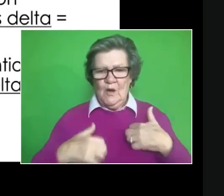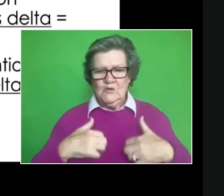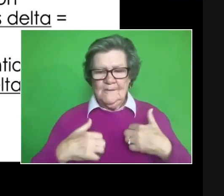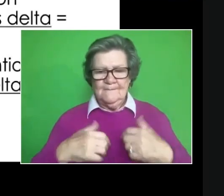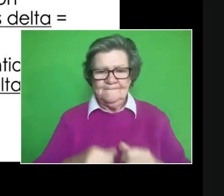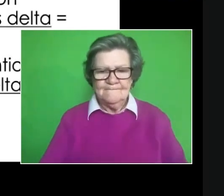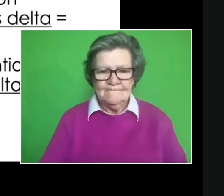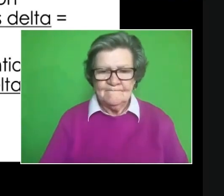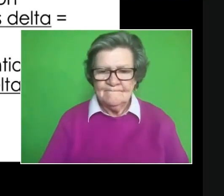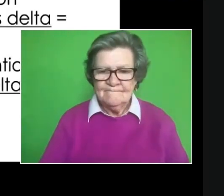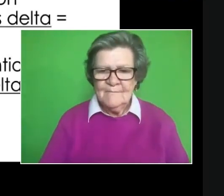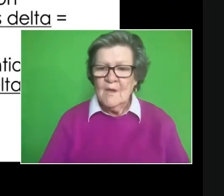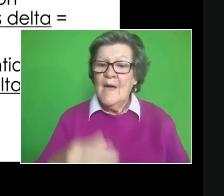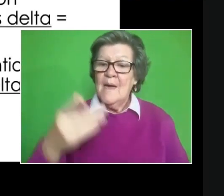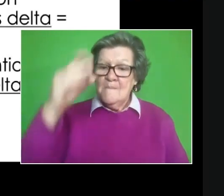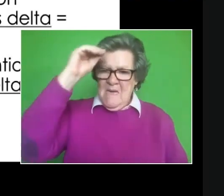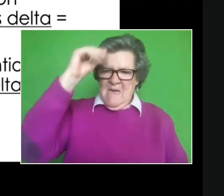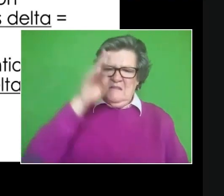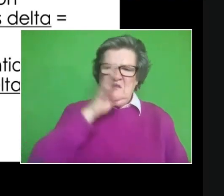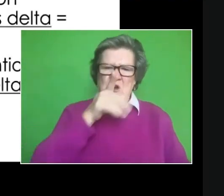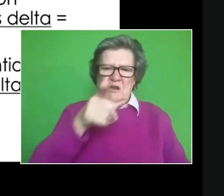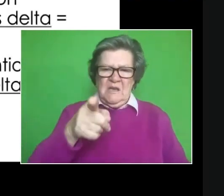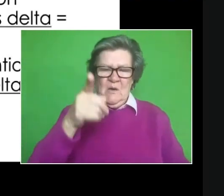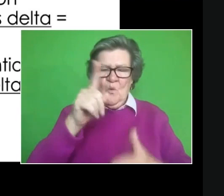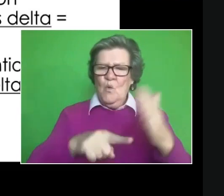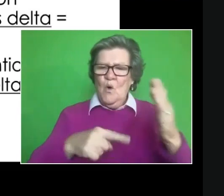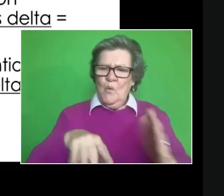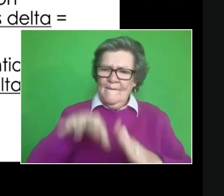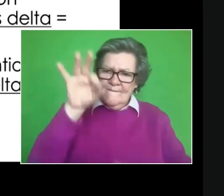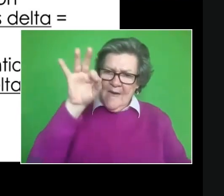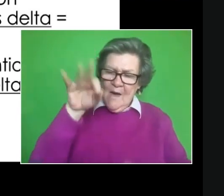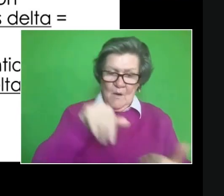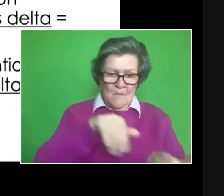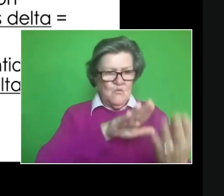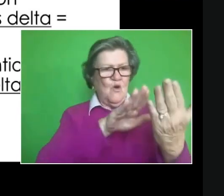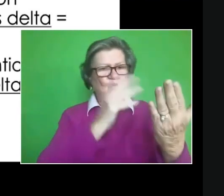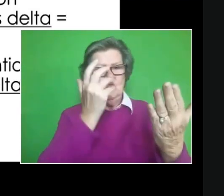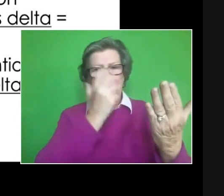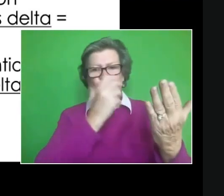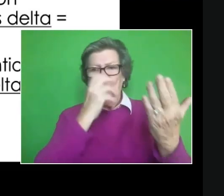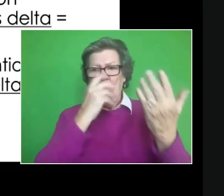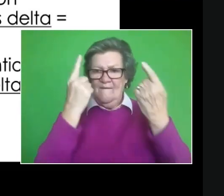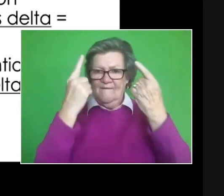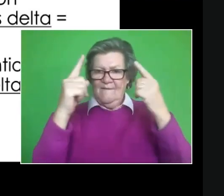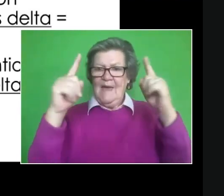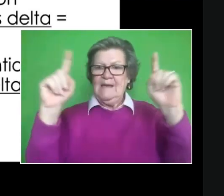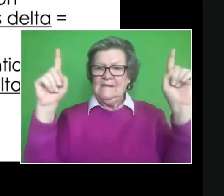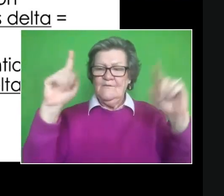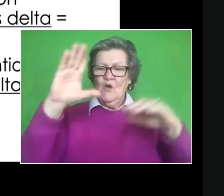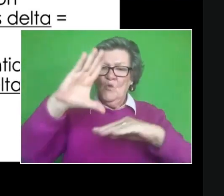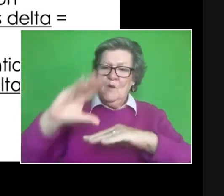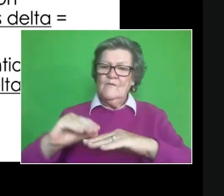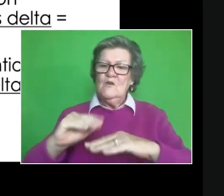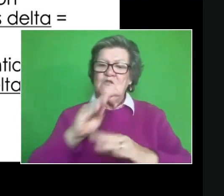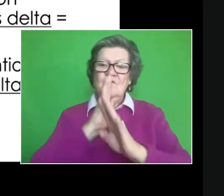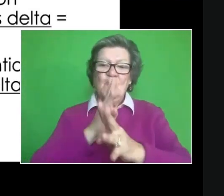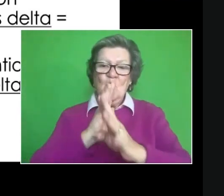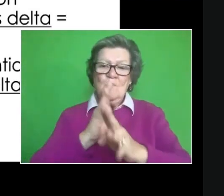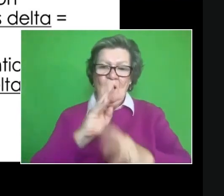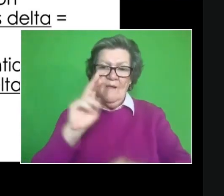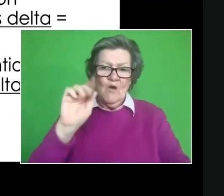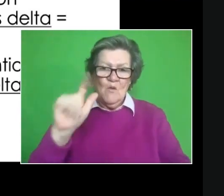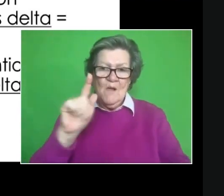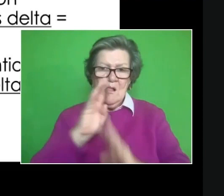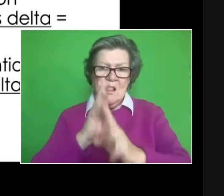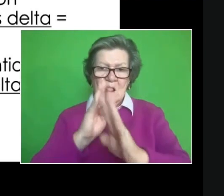What we found was that this approach was very effective at reducing verbal aggression.